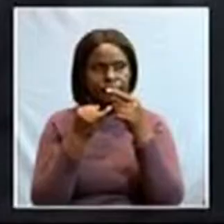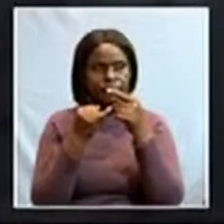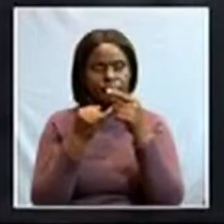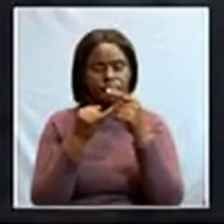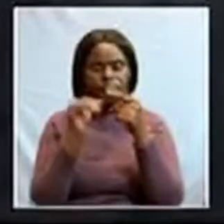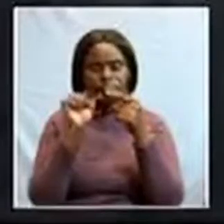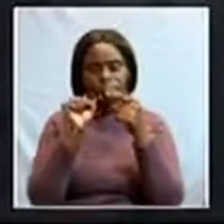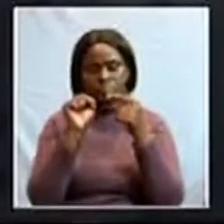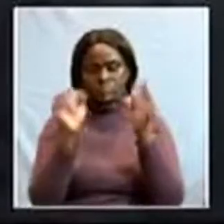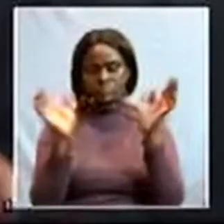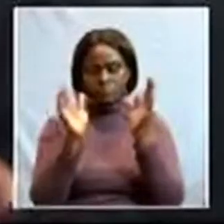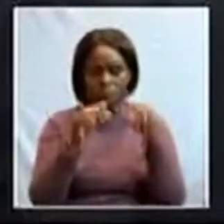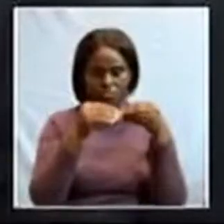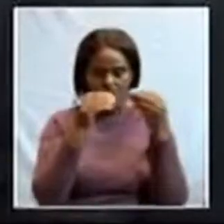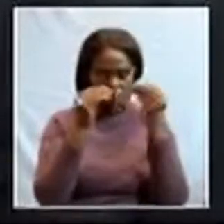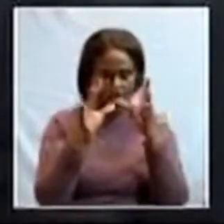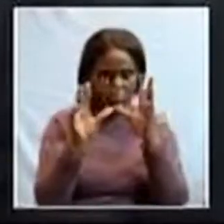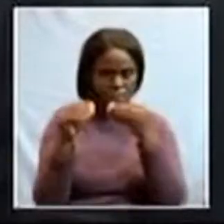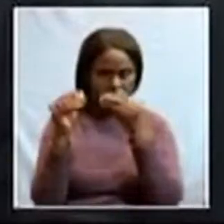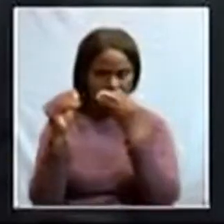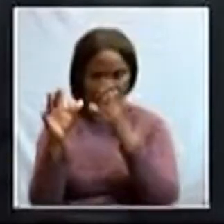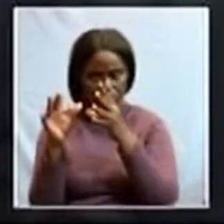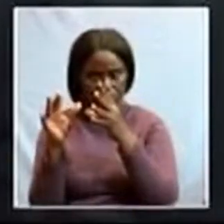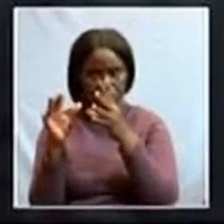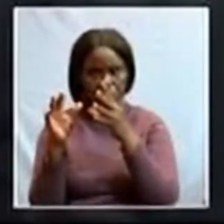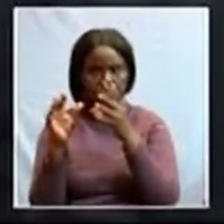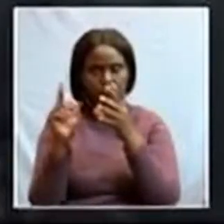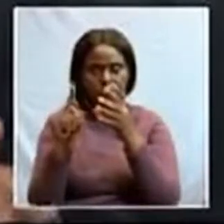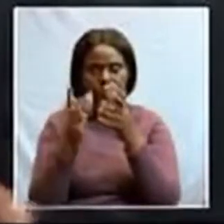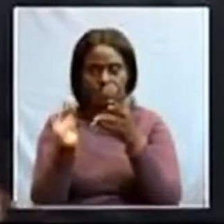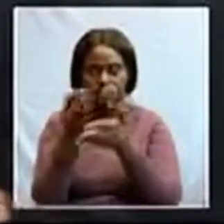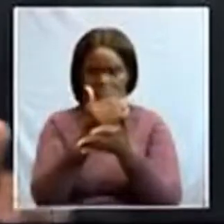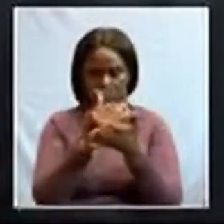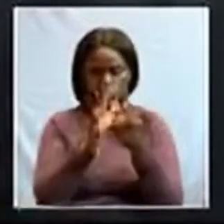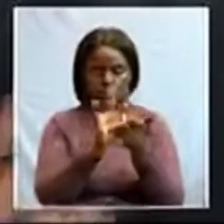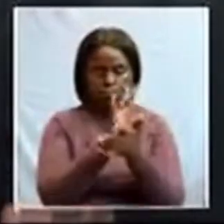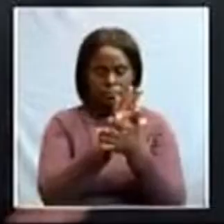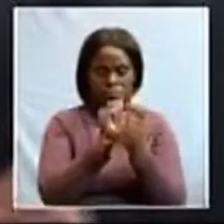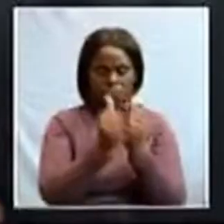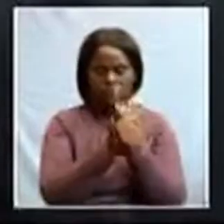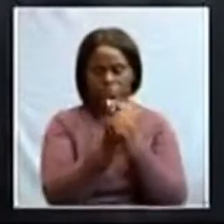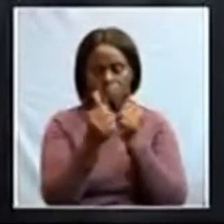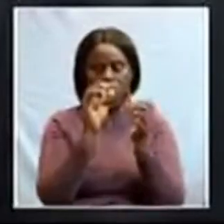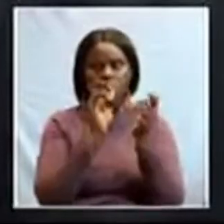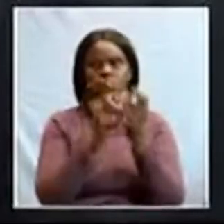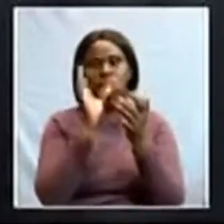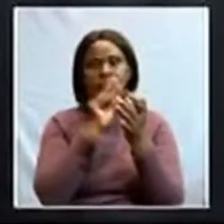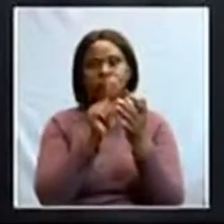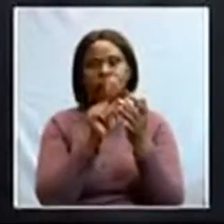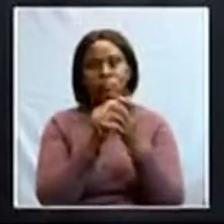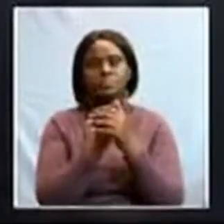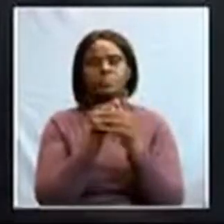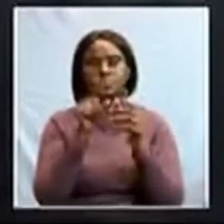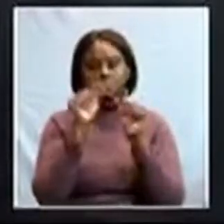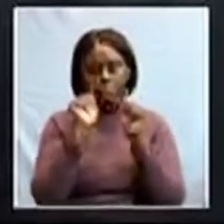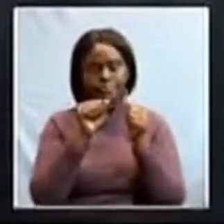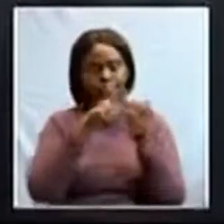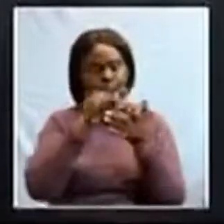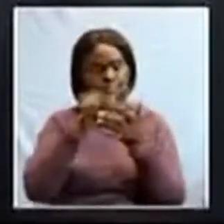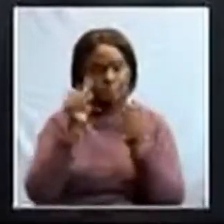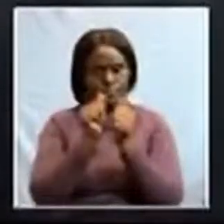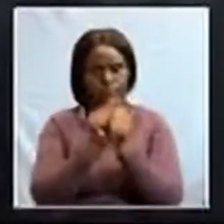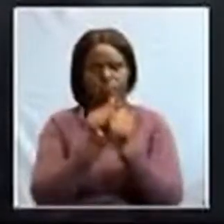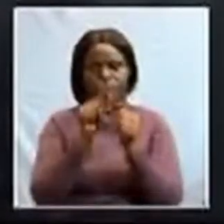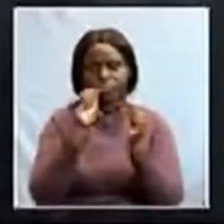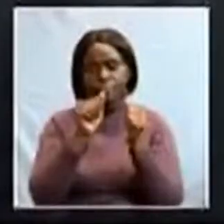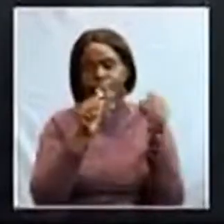small suppliers, one of where you correct stationery and the rest as you have put it, you can pay them, or you can